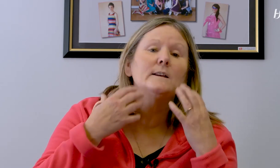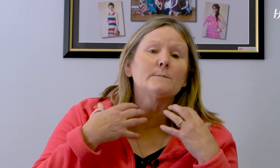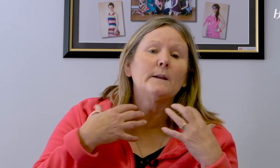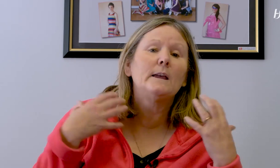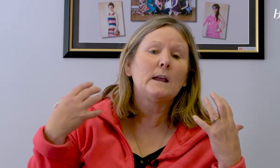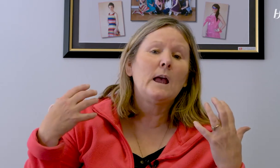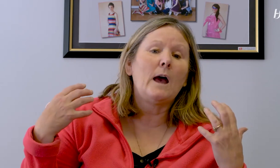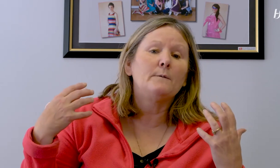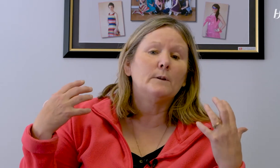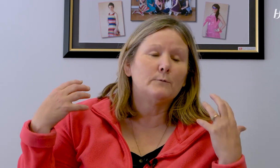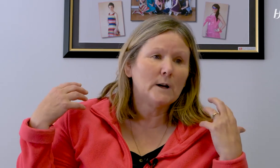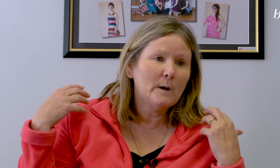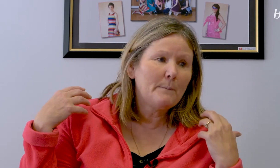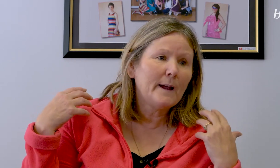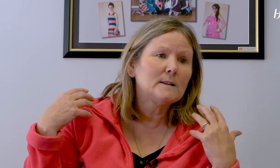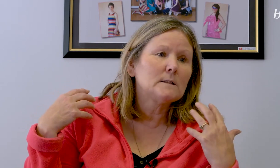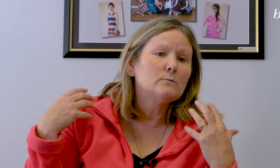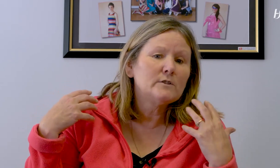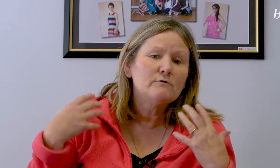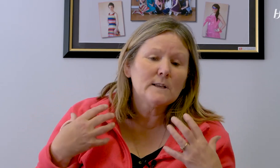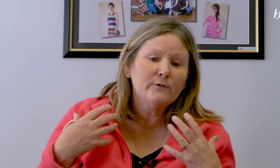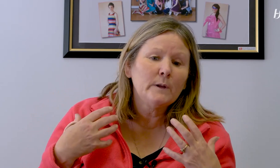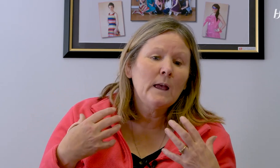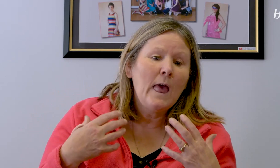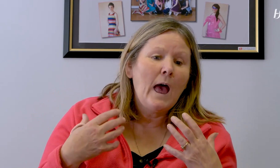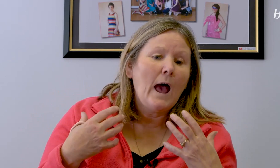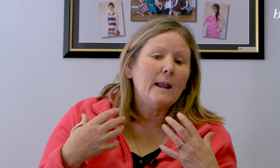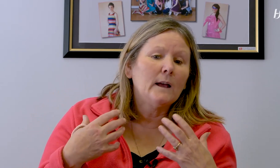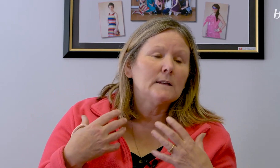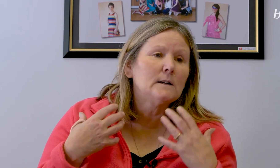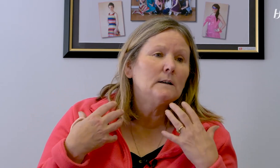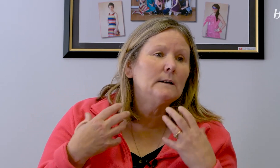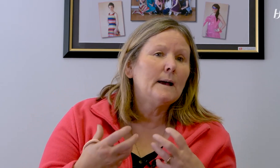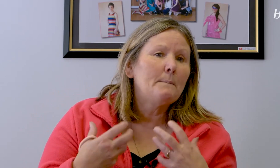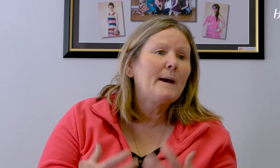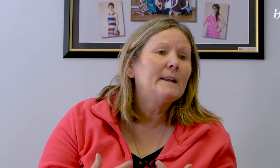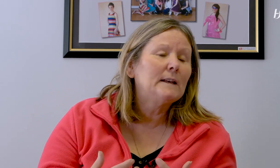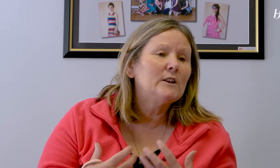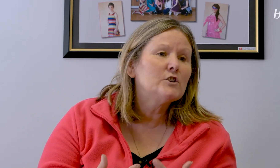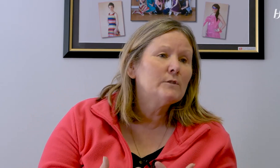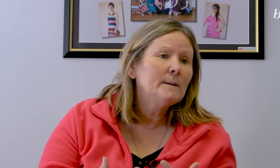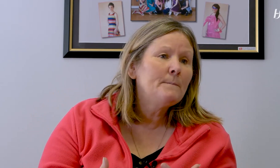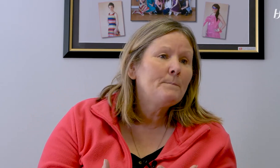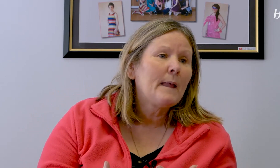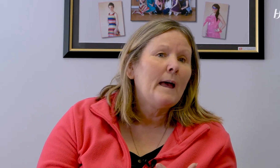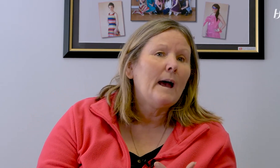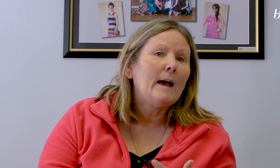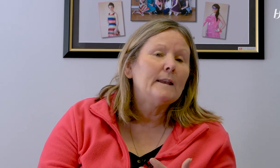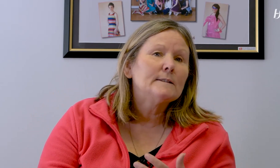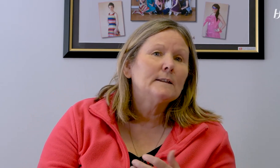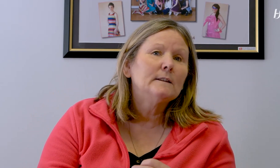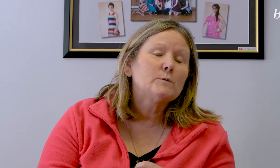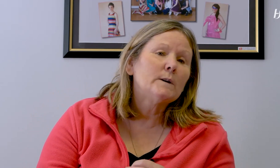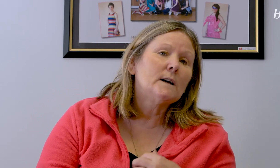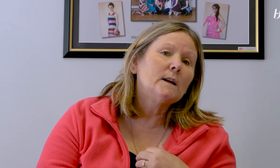on my face, my neck, and down my back, the sweat runs off of me and I get all panicky and jittery.